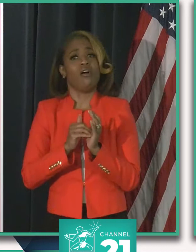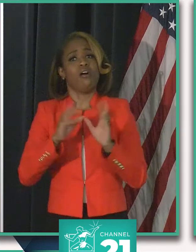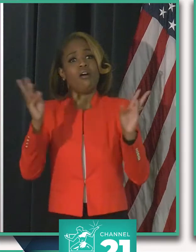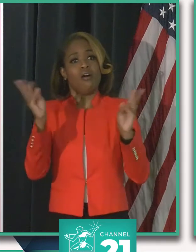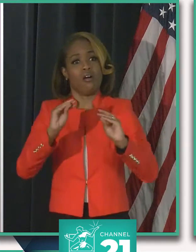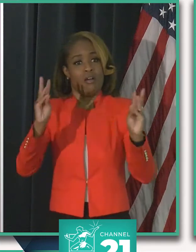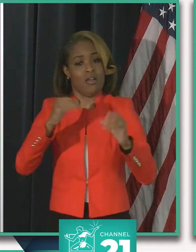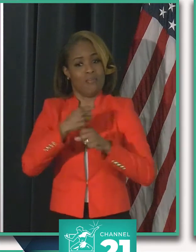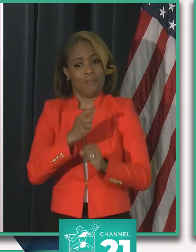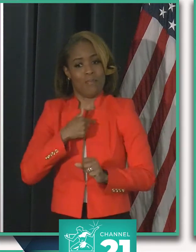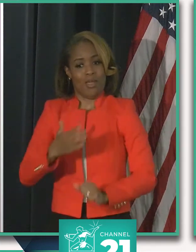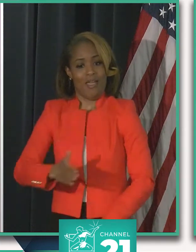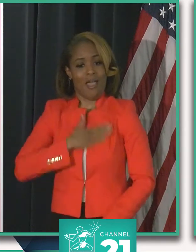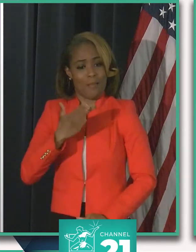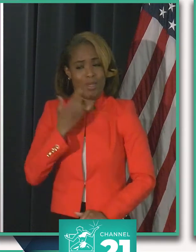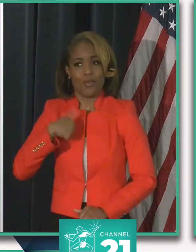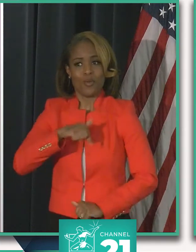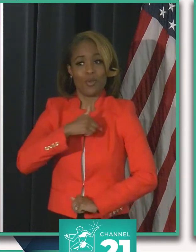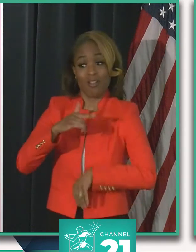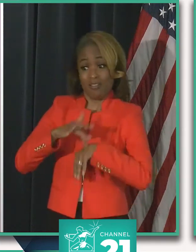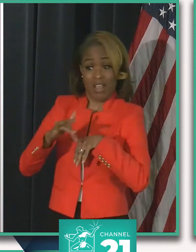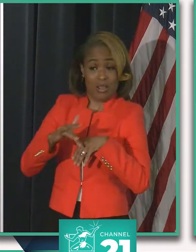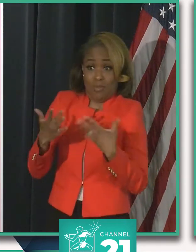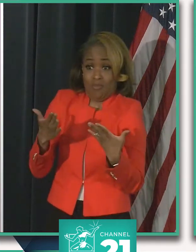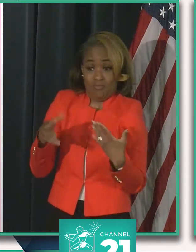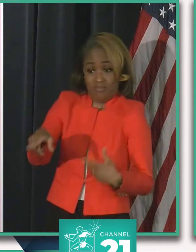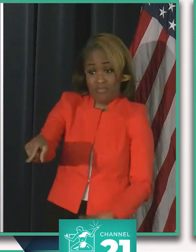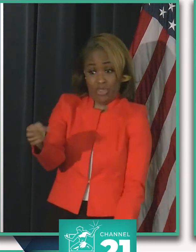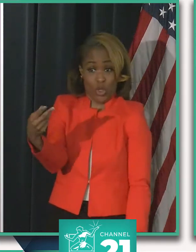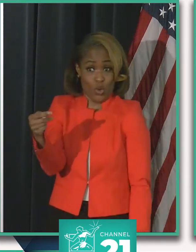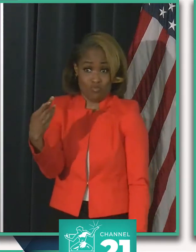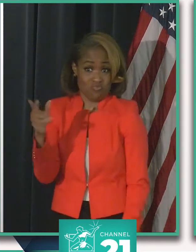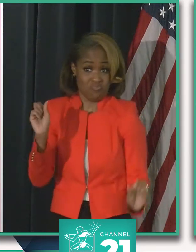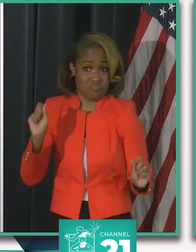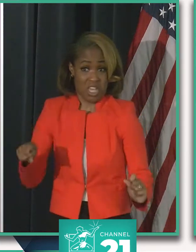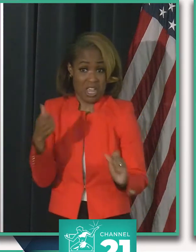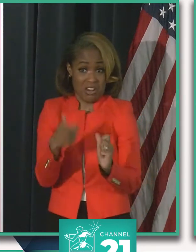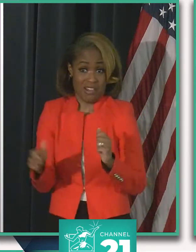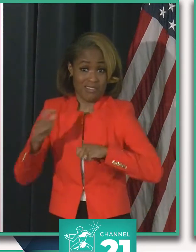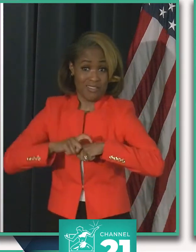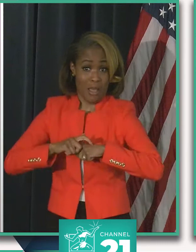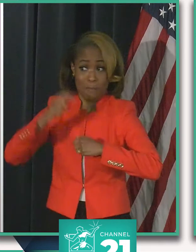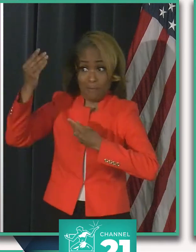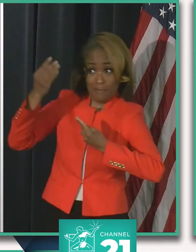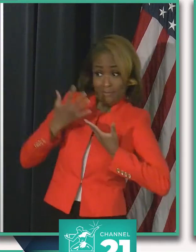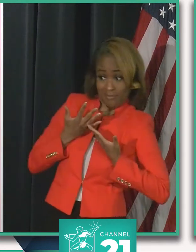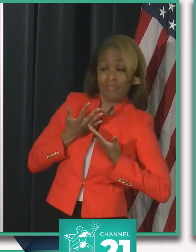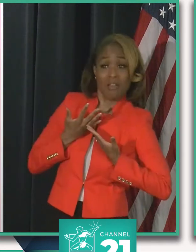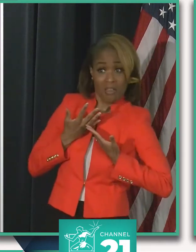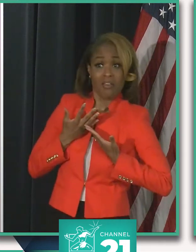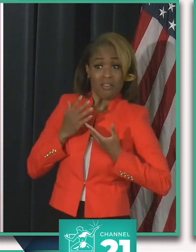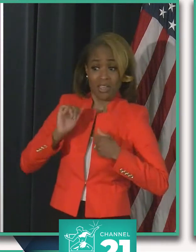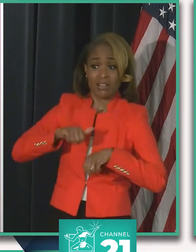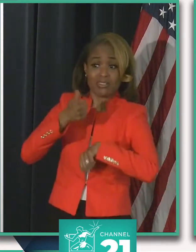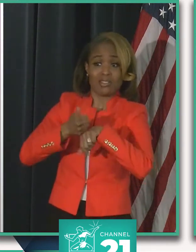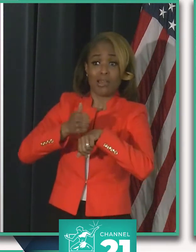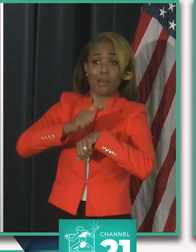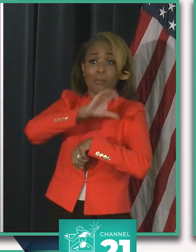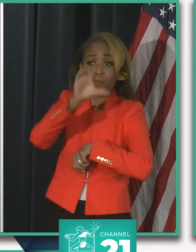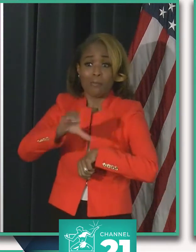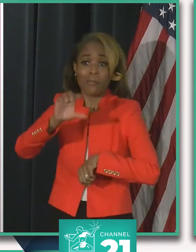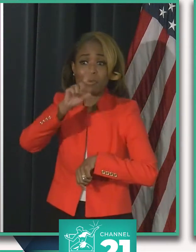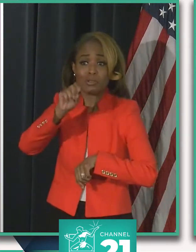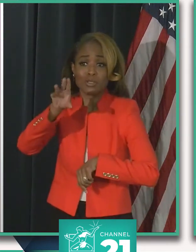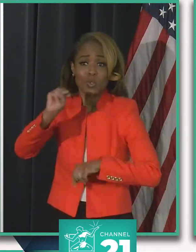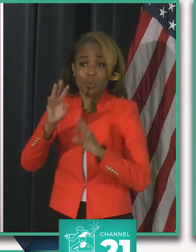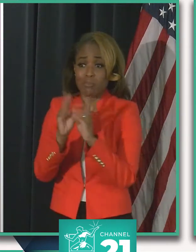so happy. We are available Thursday. Anytime, if you let us know, we can set up a Zoom meeting and have our team do